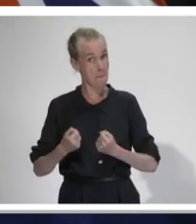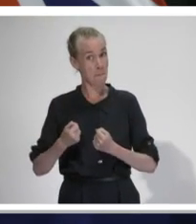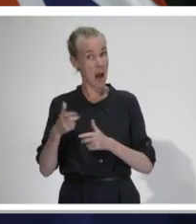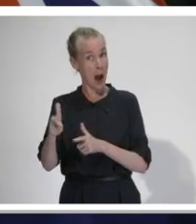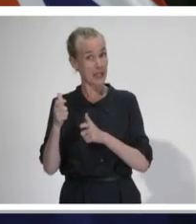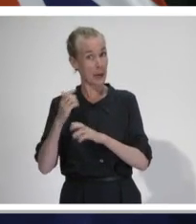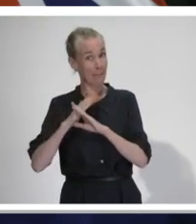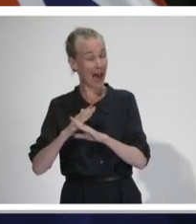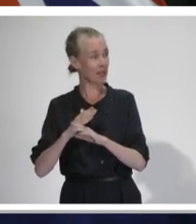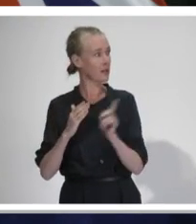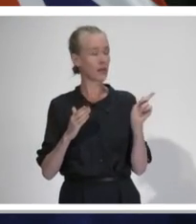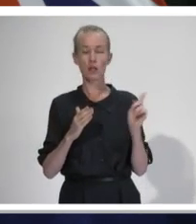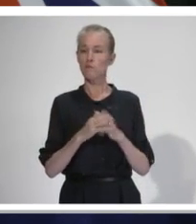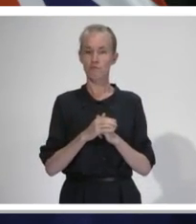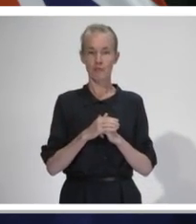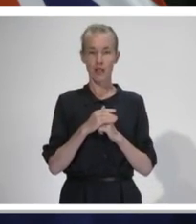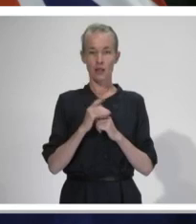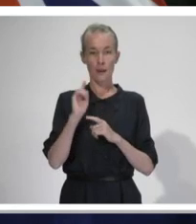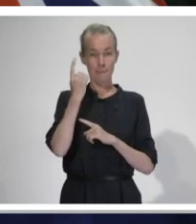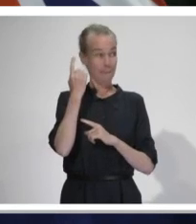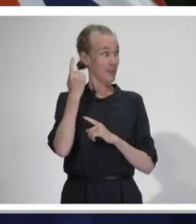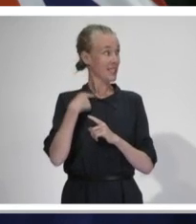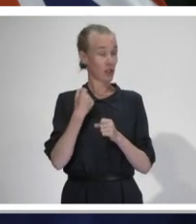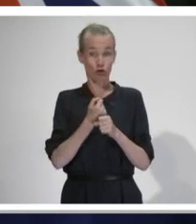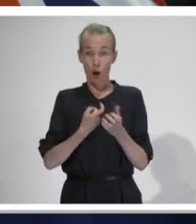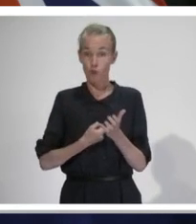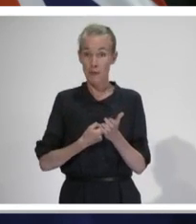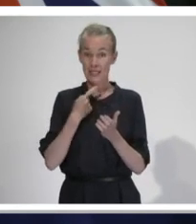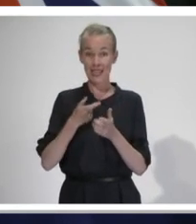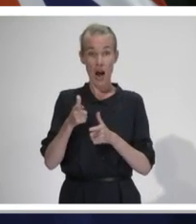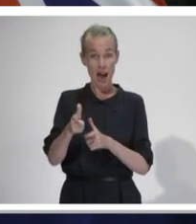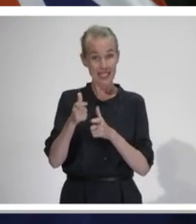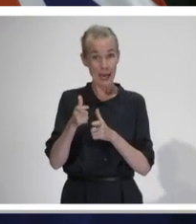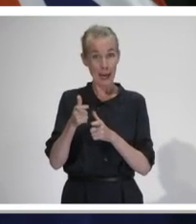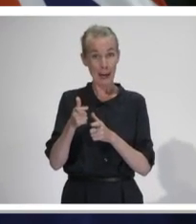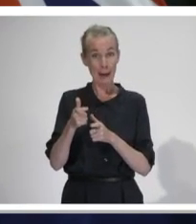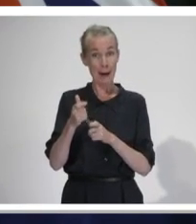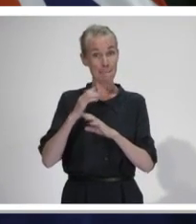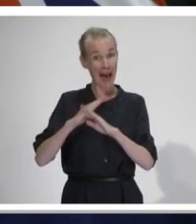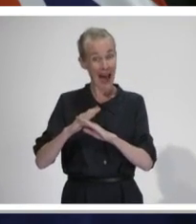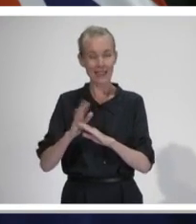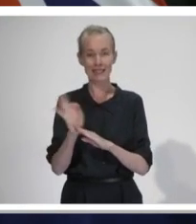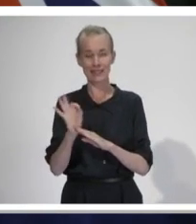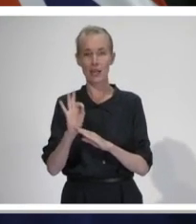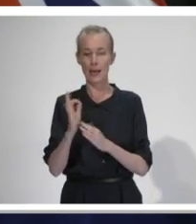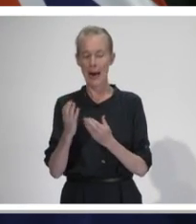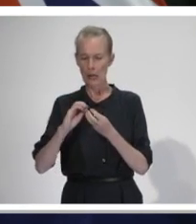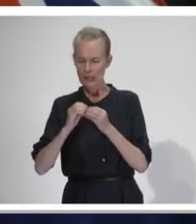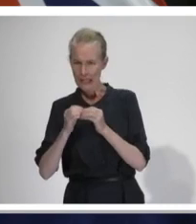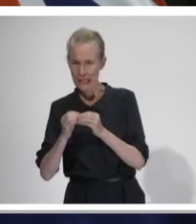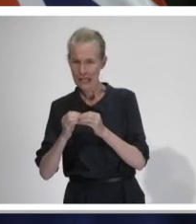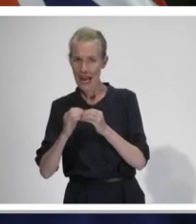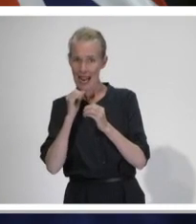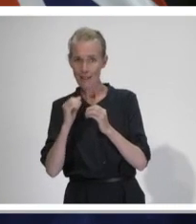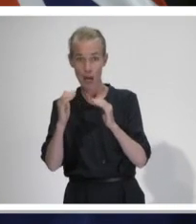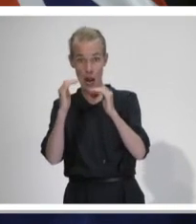on hunting. What there is a piece of work that's underway at the moment to assess whether or not it can safely go ahead at level 3. I